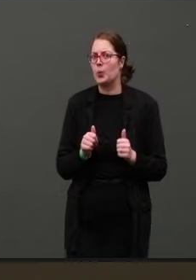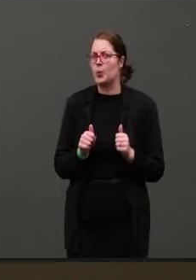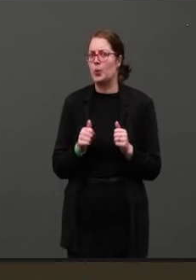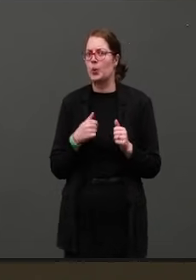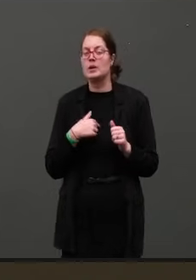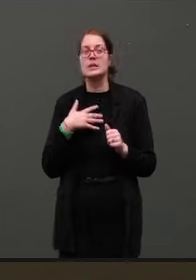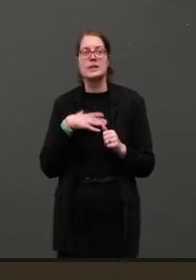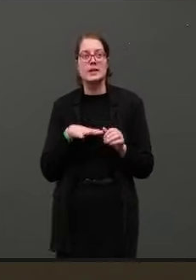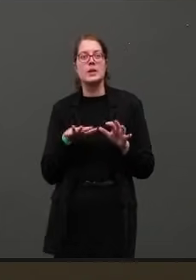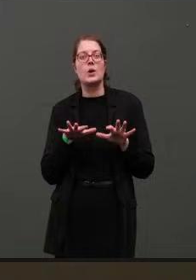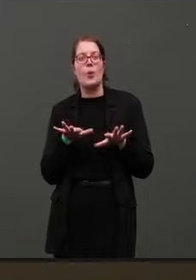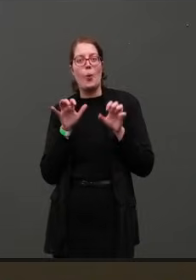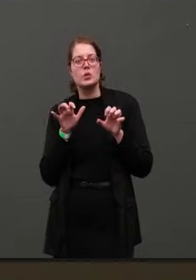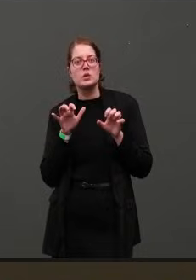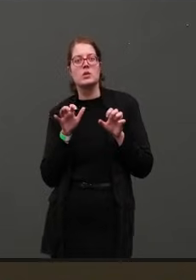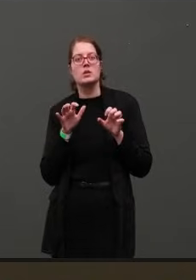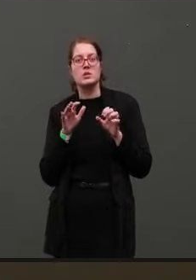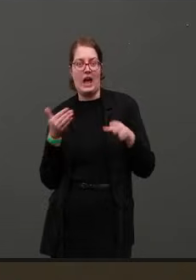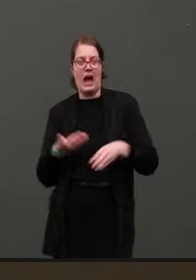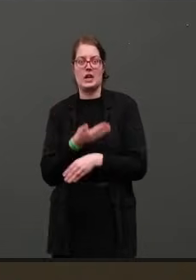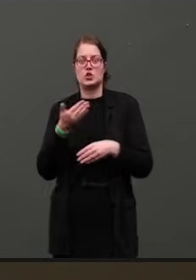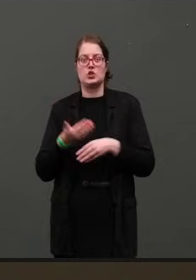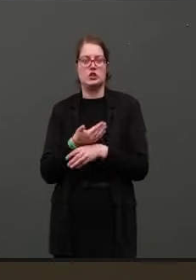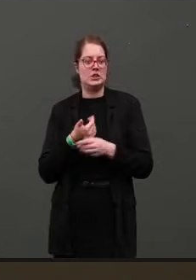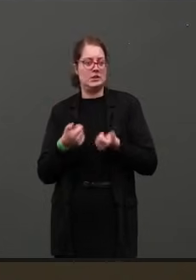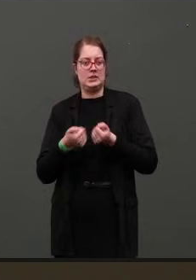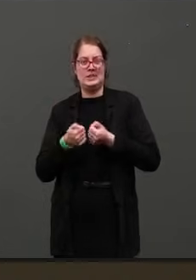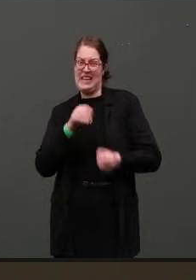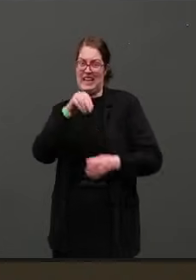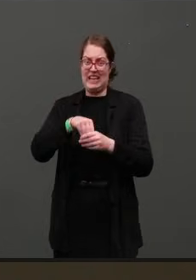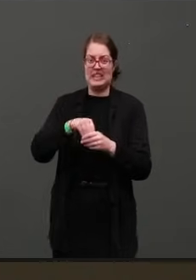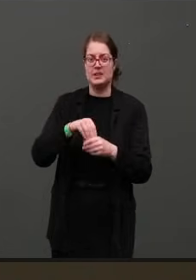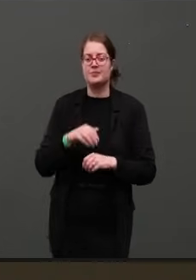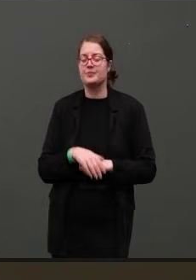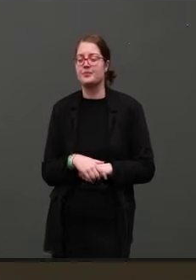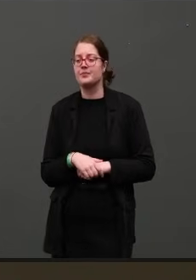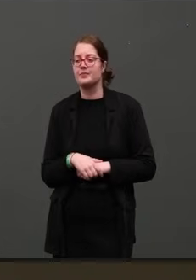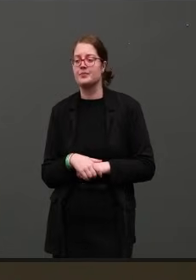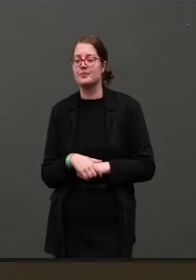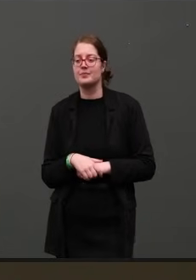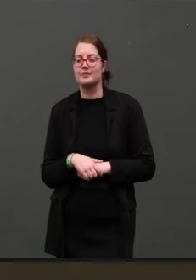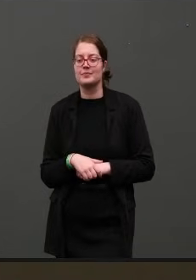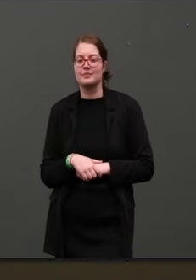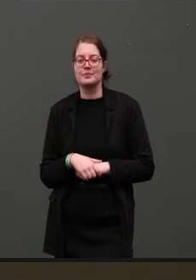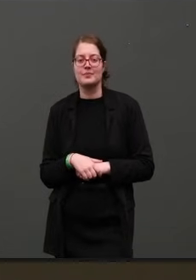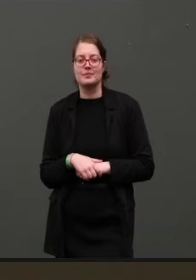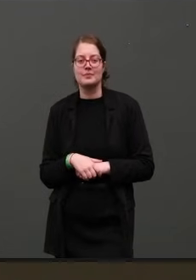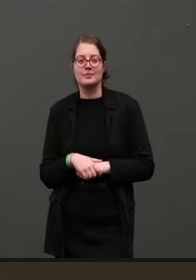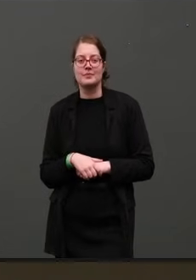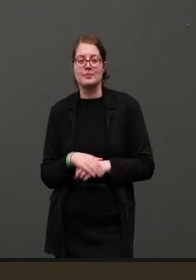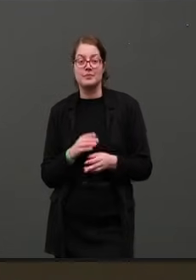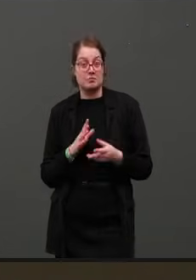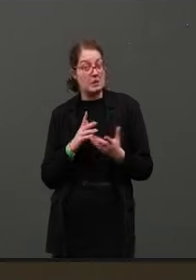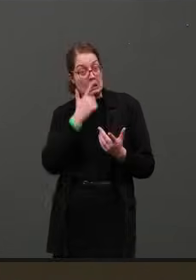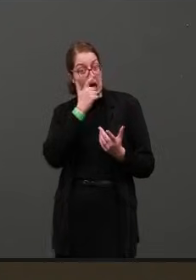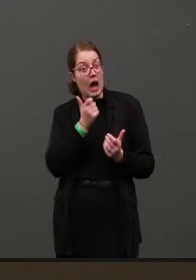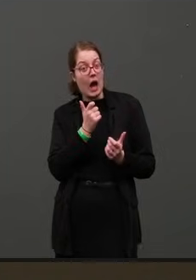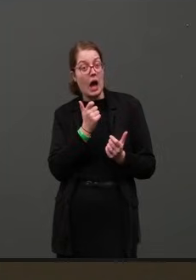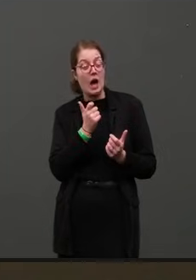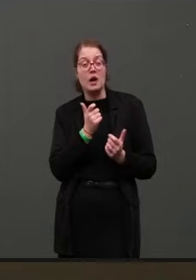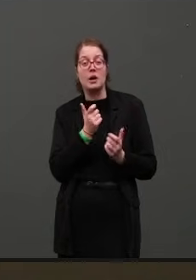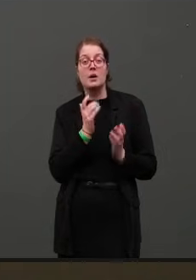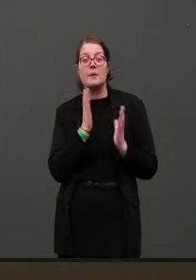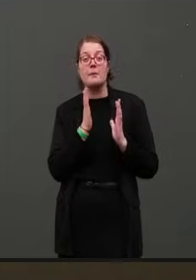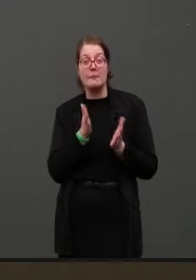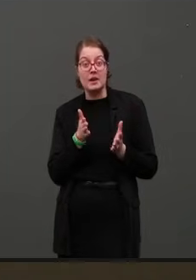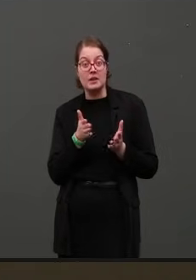to take action and to participate. So you can do that, but if so, you must still be able to explain